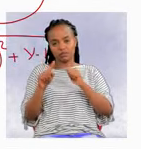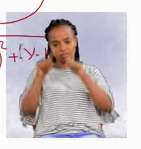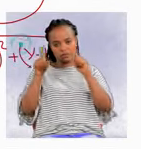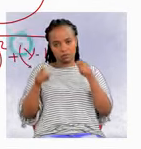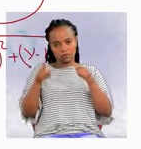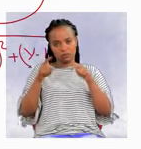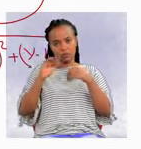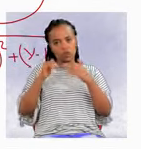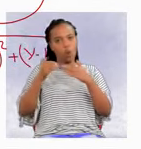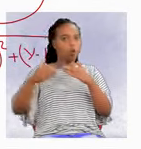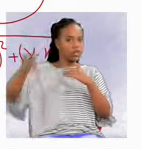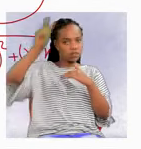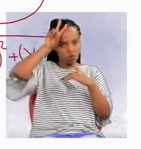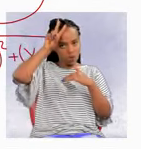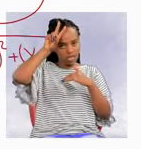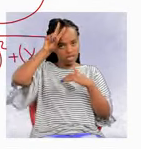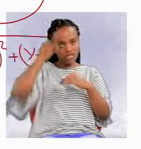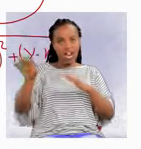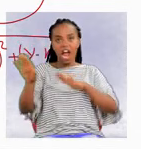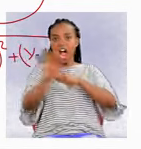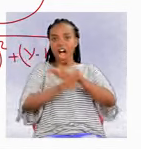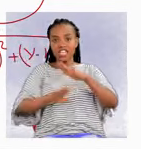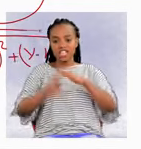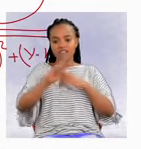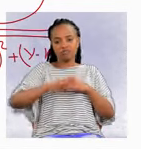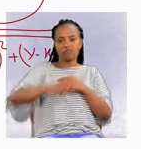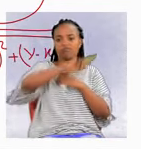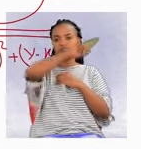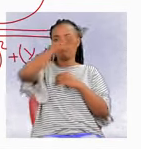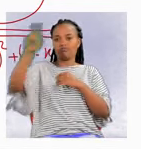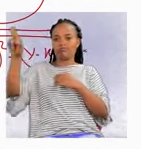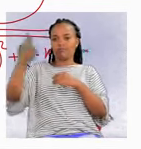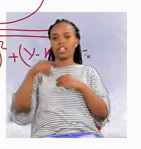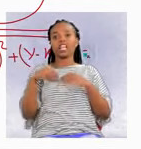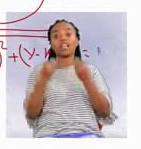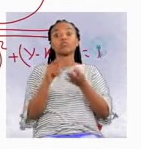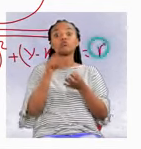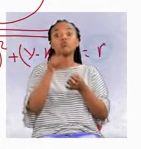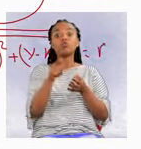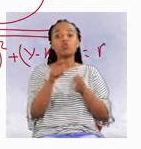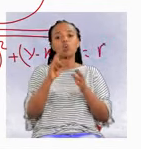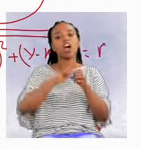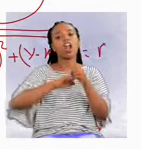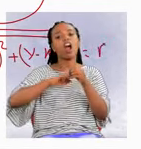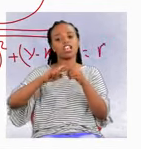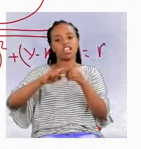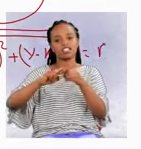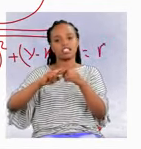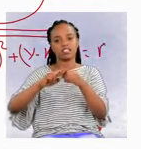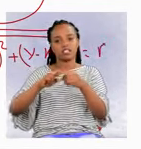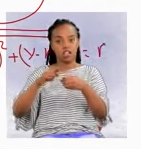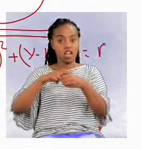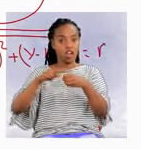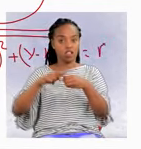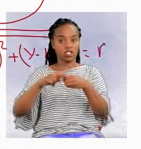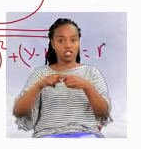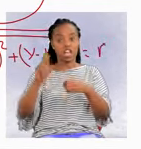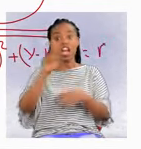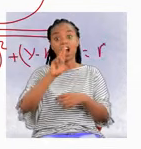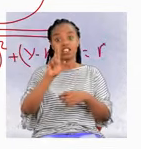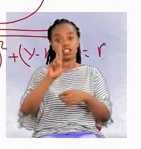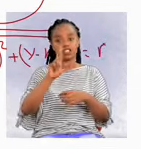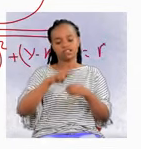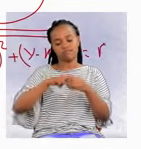the whole square under square root gives you the radius. Is a distance. The distance is